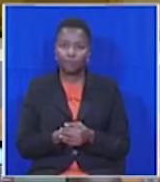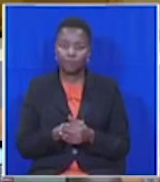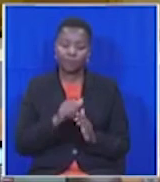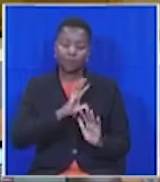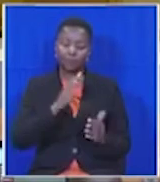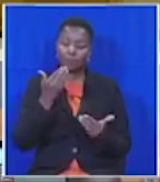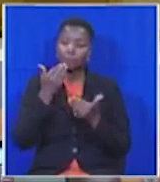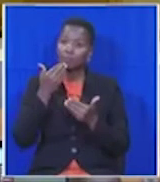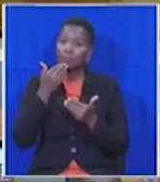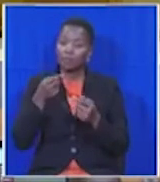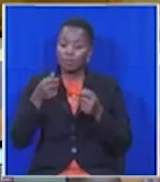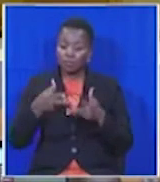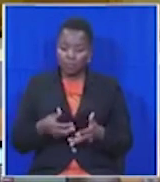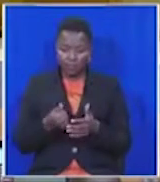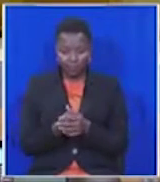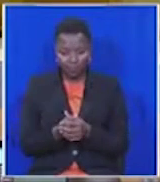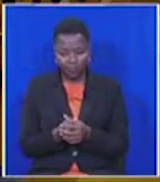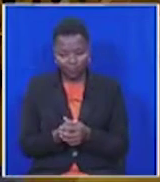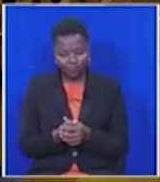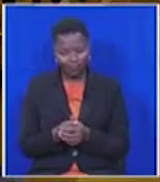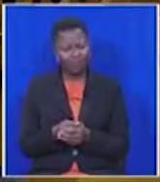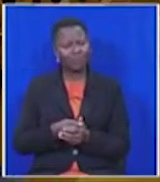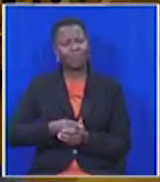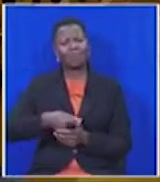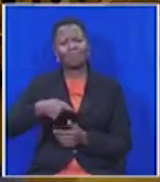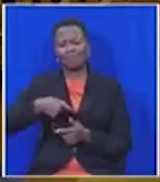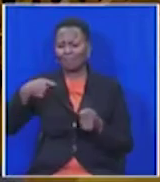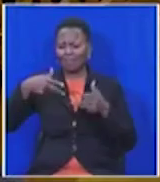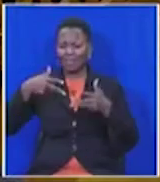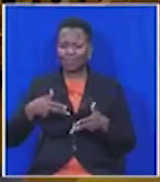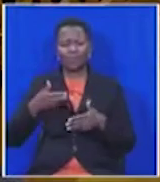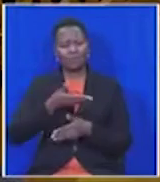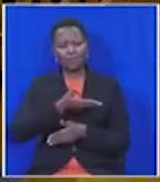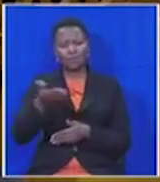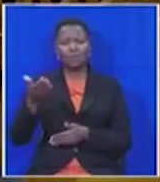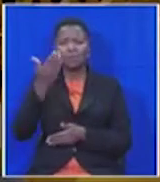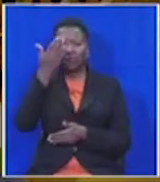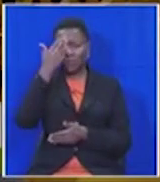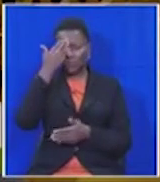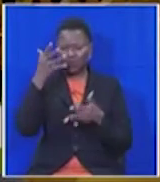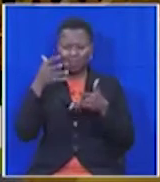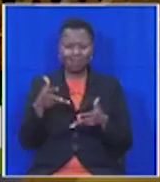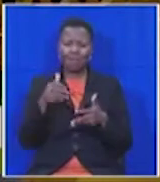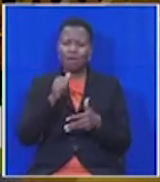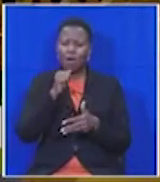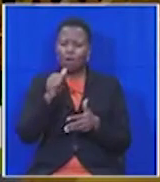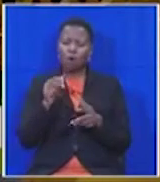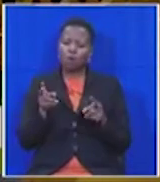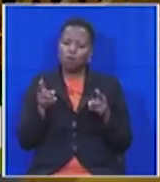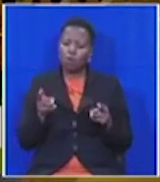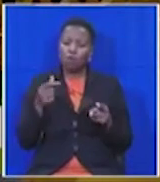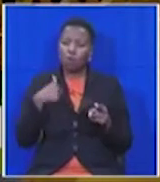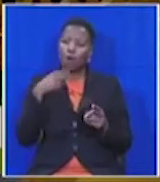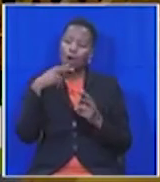Thank you, Speaker. Speaker, you know, those of you that know me will know that it's not often that I find myself